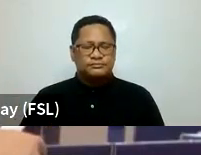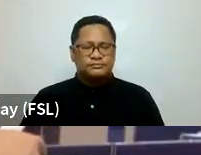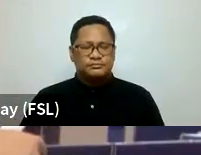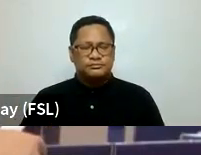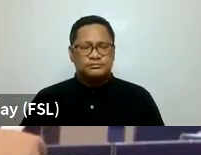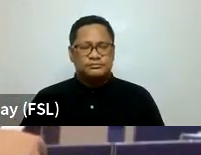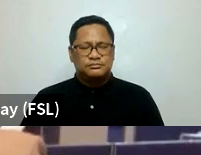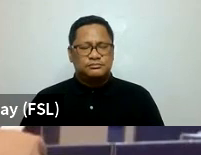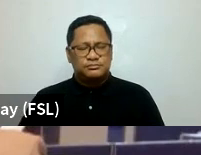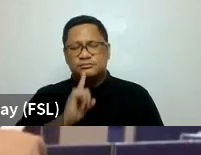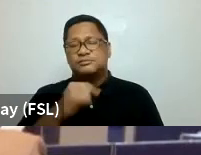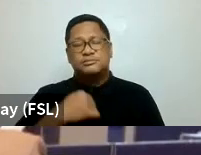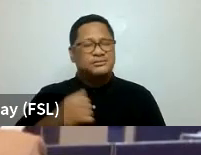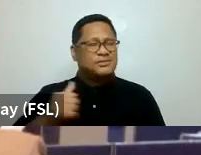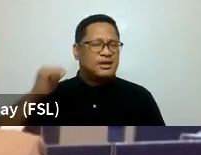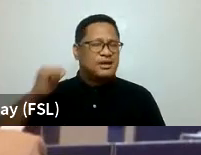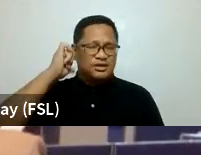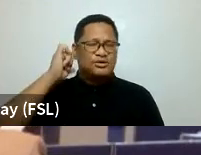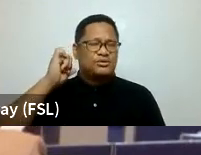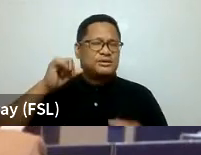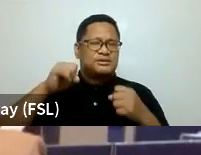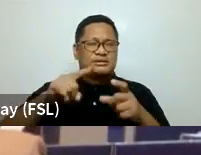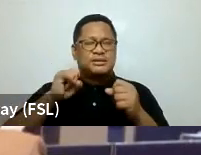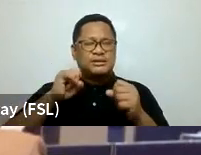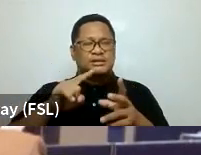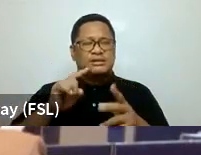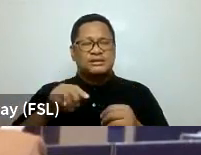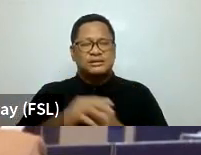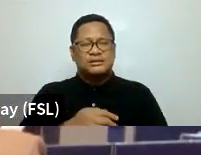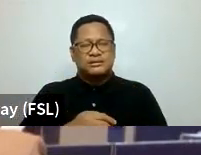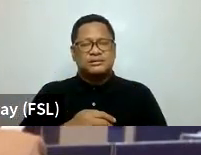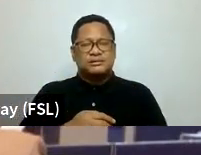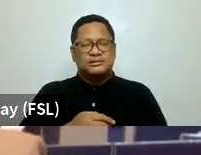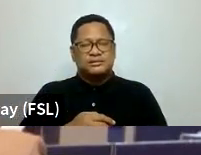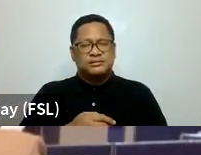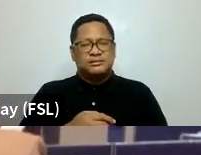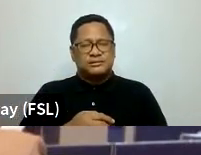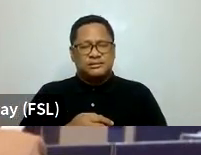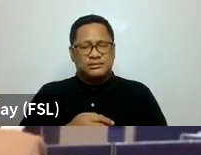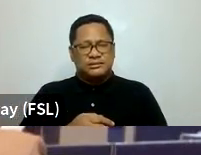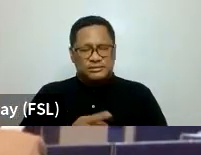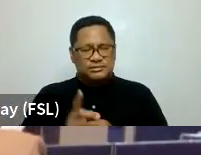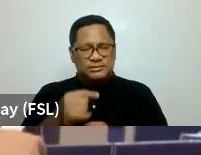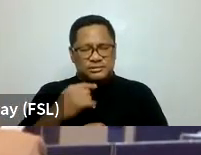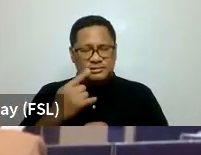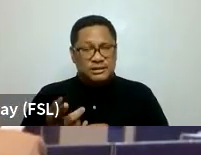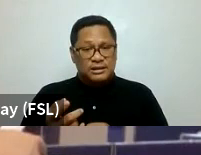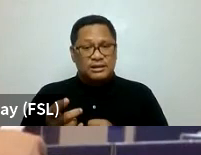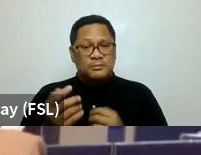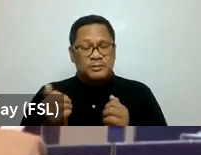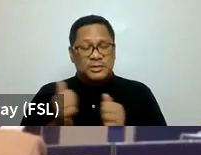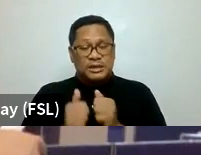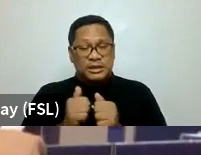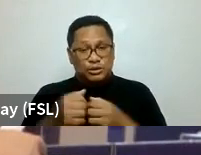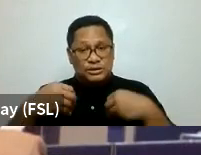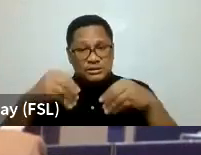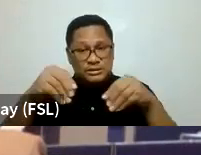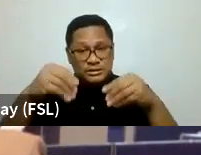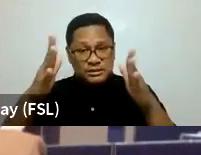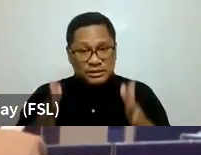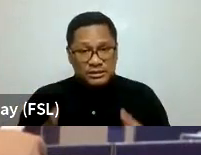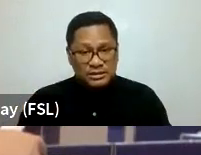I don't like selling, parang it's second rate job . Agente ka. Okay? But